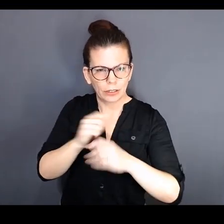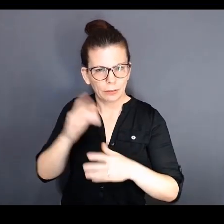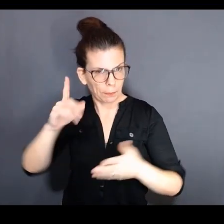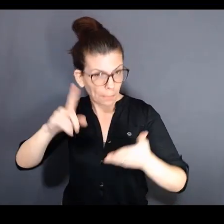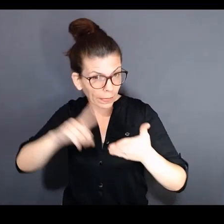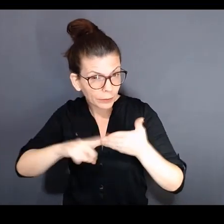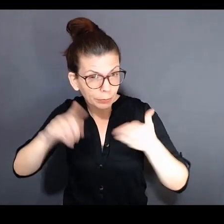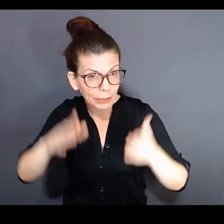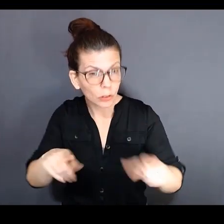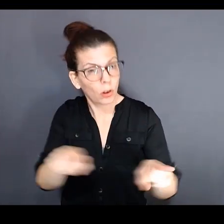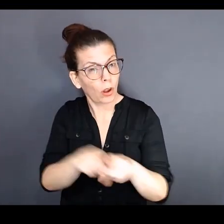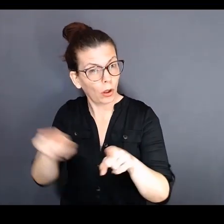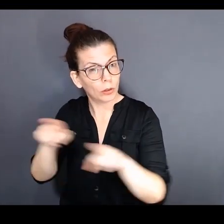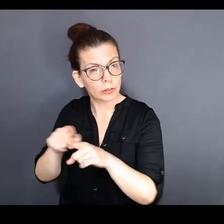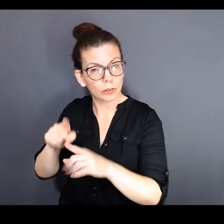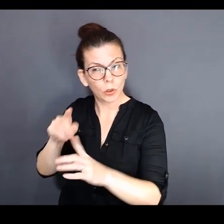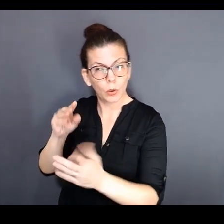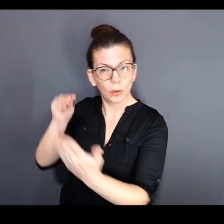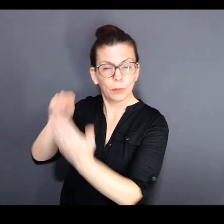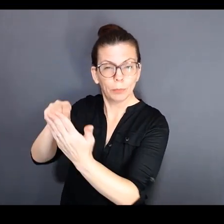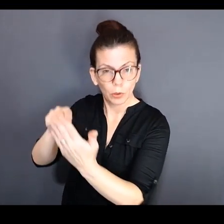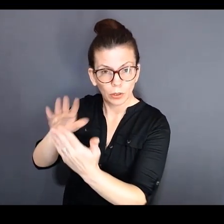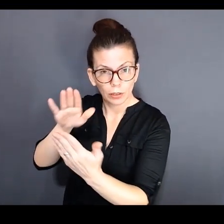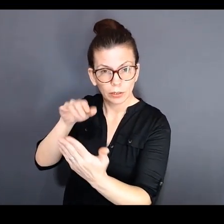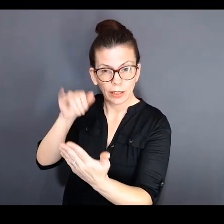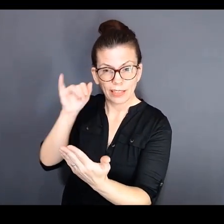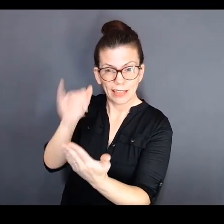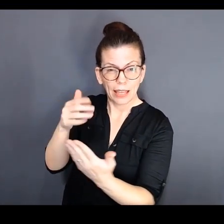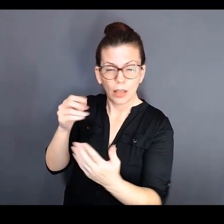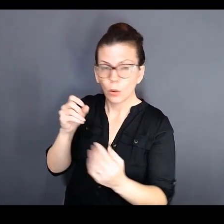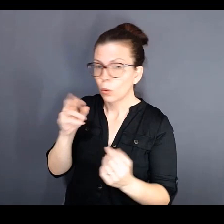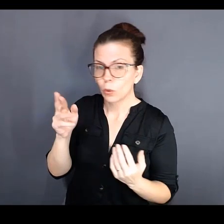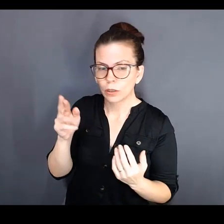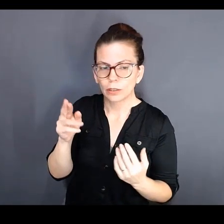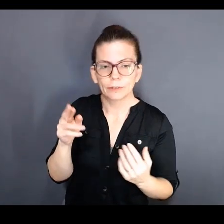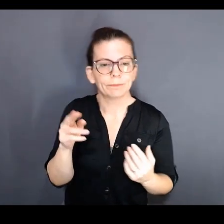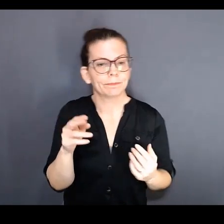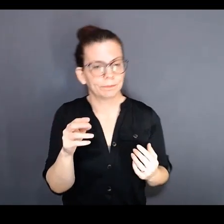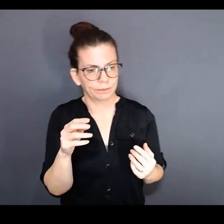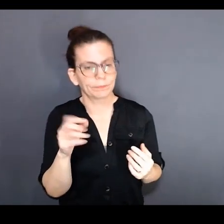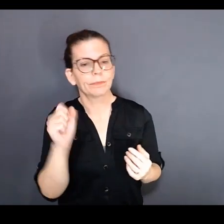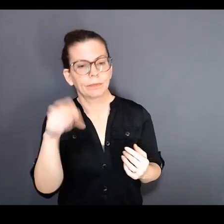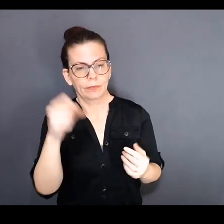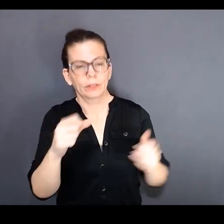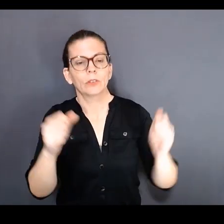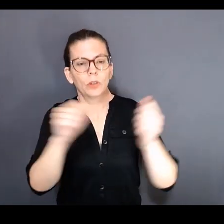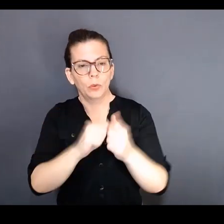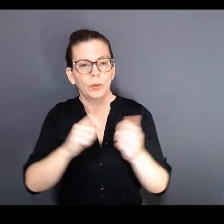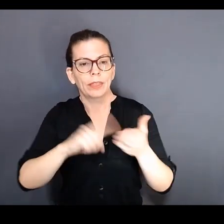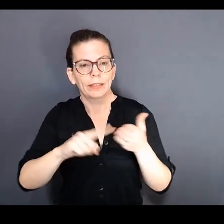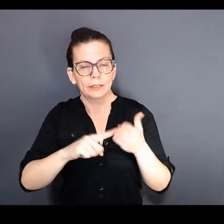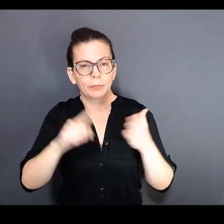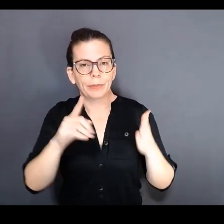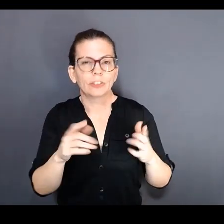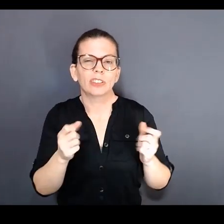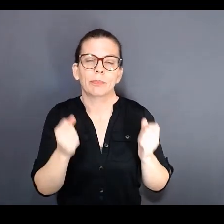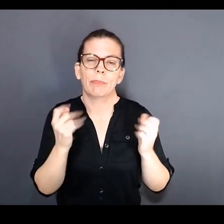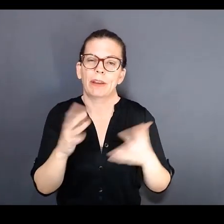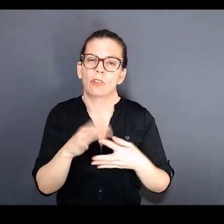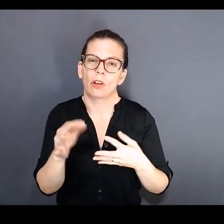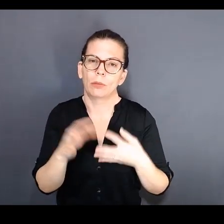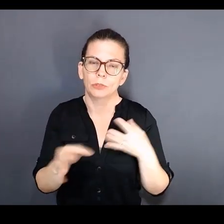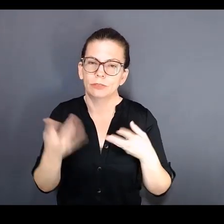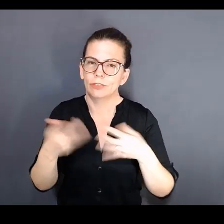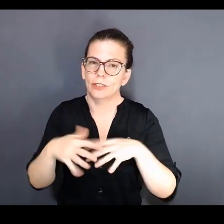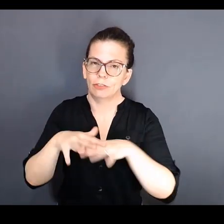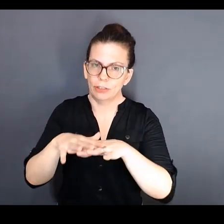the global status of your security. Does Inspector also put the data on those dashboards, or? Yeah, so